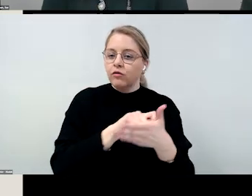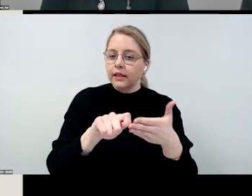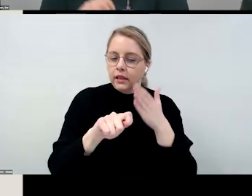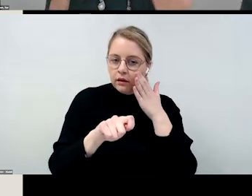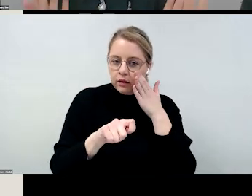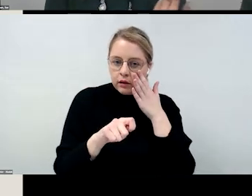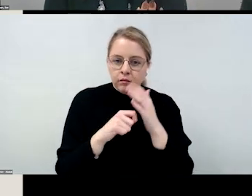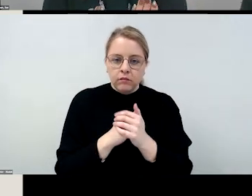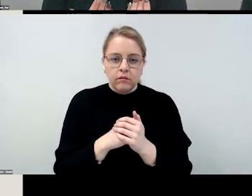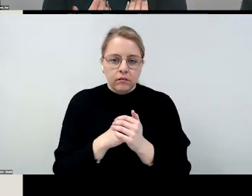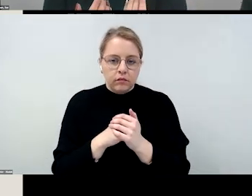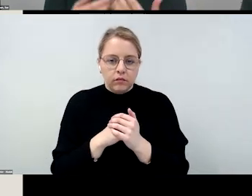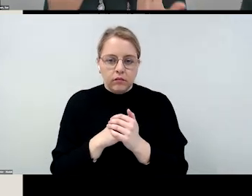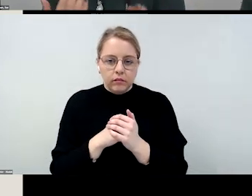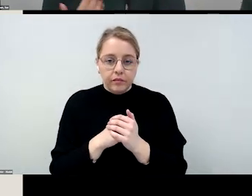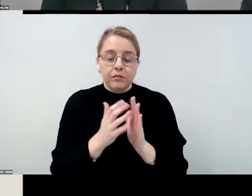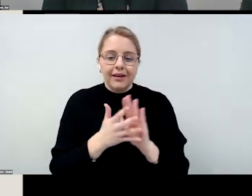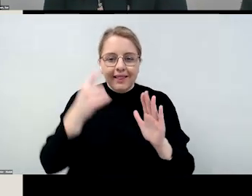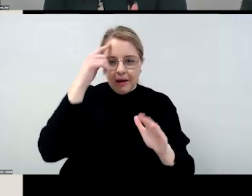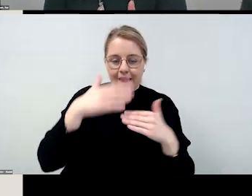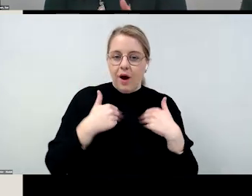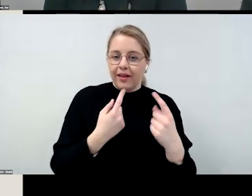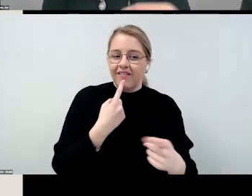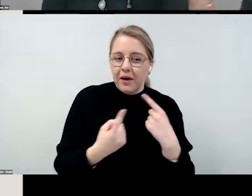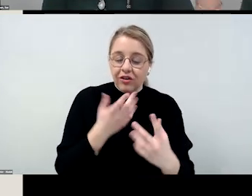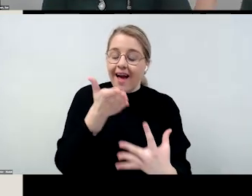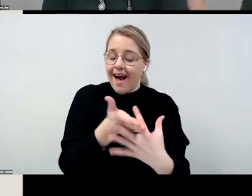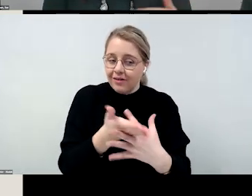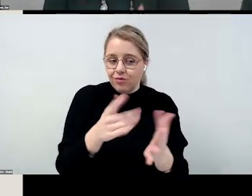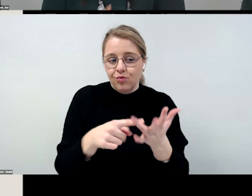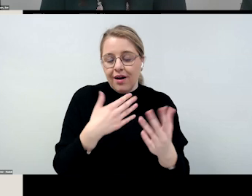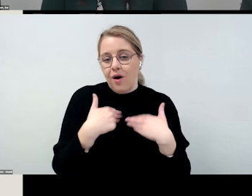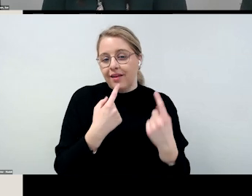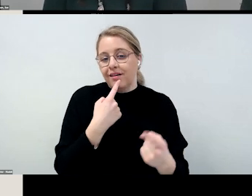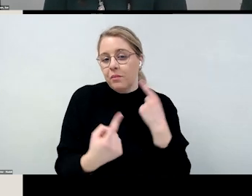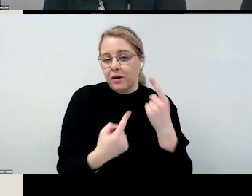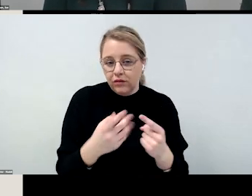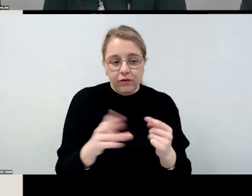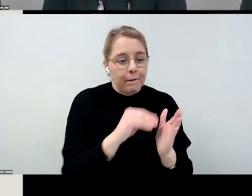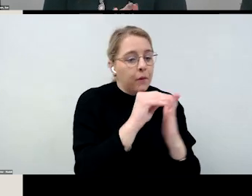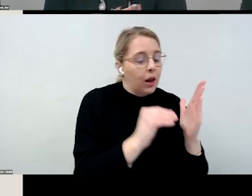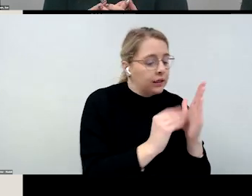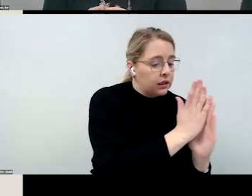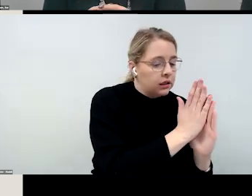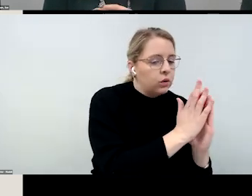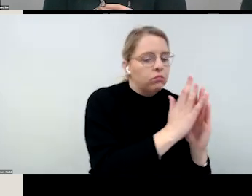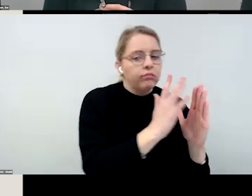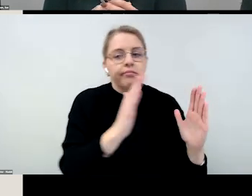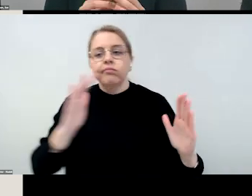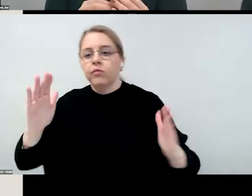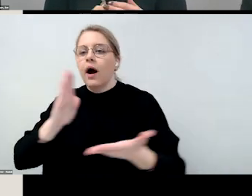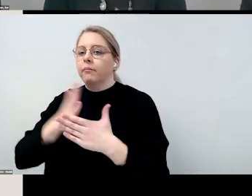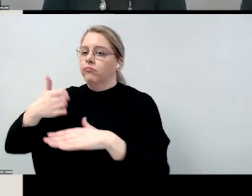And what that means is thinking about health information and access to health information from policy all the way through to practice, and making